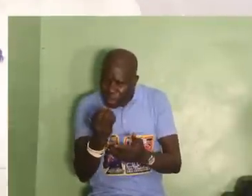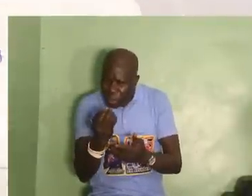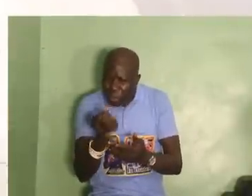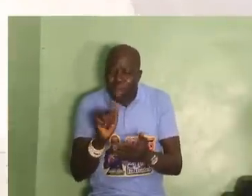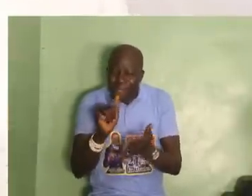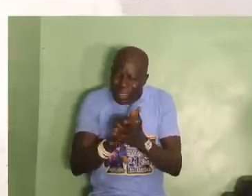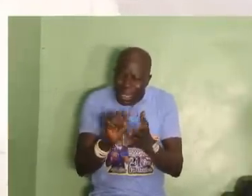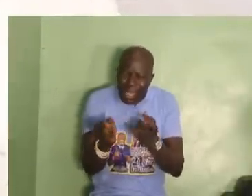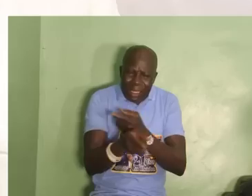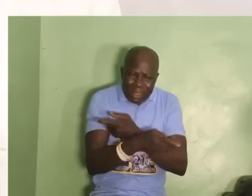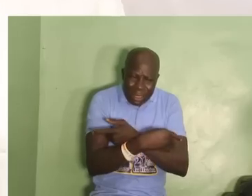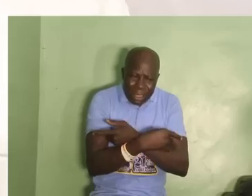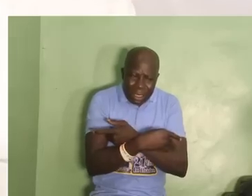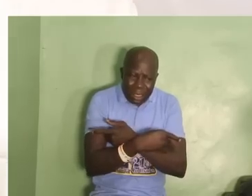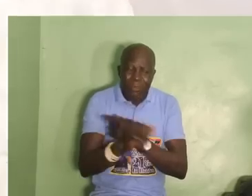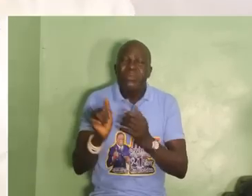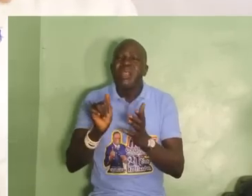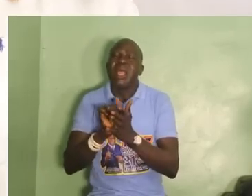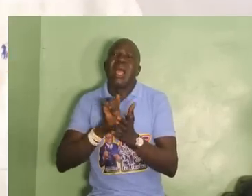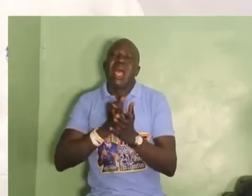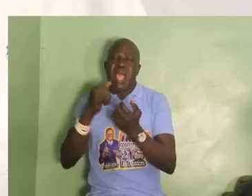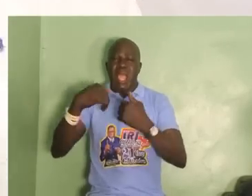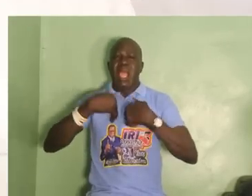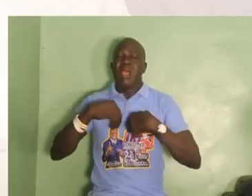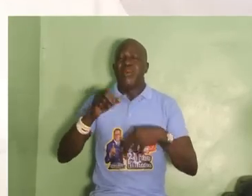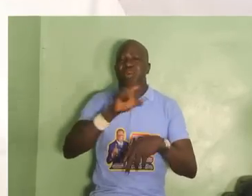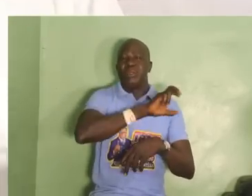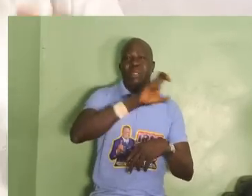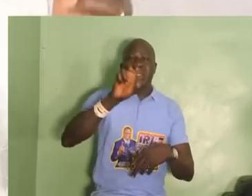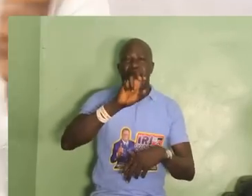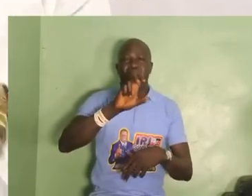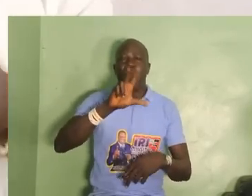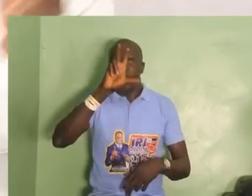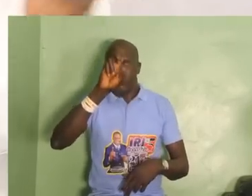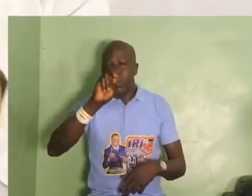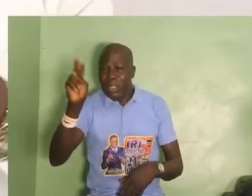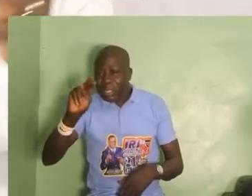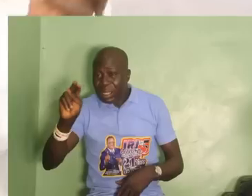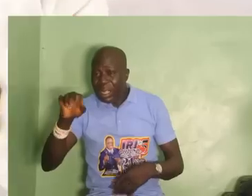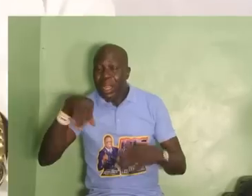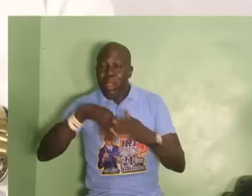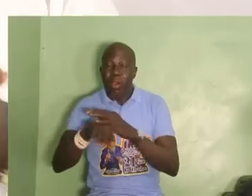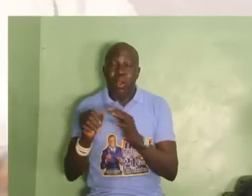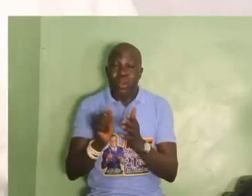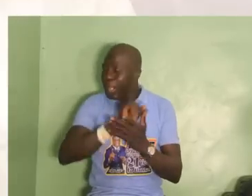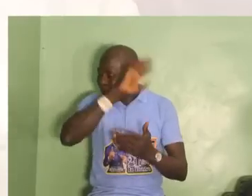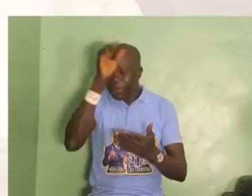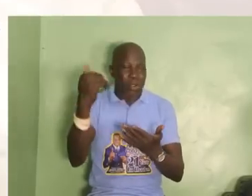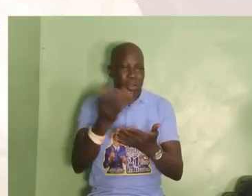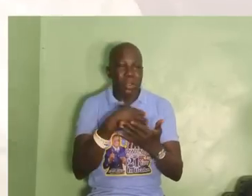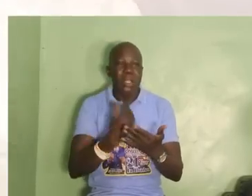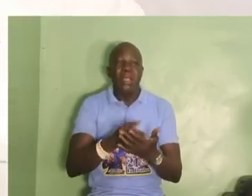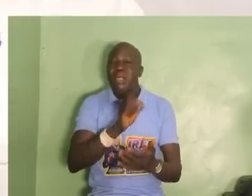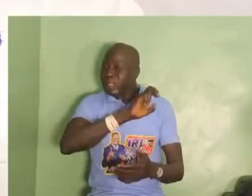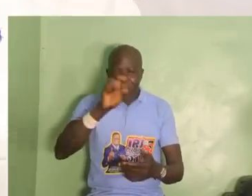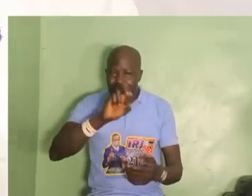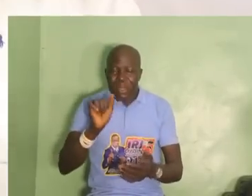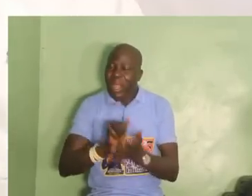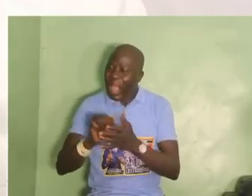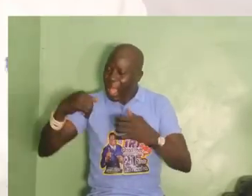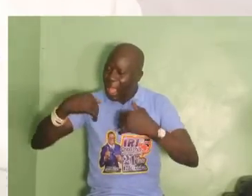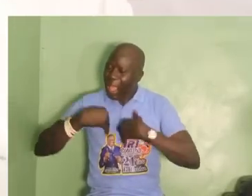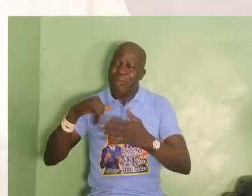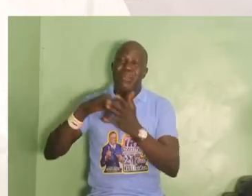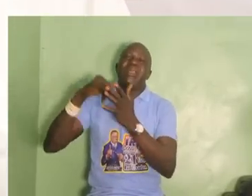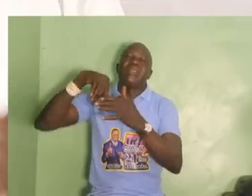said, "Be Baba Lumba." They said, "Baba should be on the show." One man's son in Ruin. You know, say Baba said, "Be Baba." Hey, what kind of bad? My friend, let me